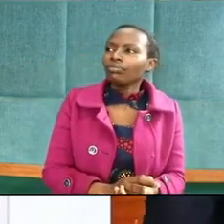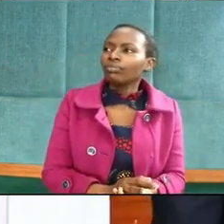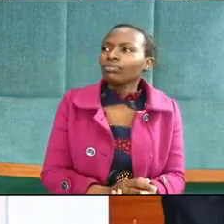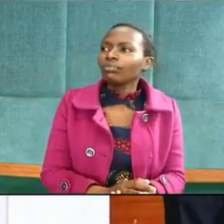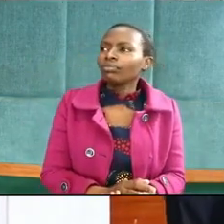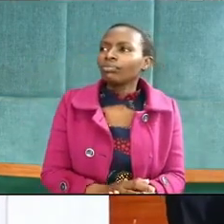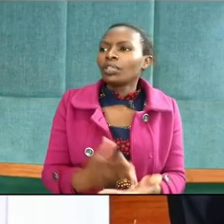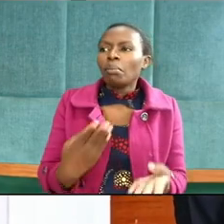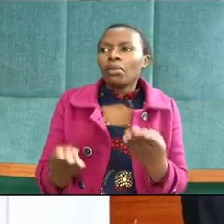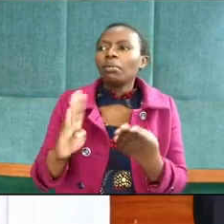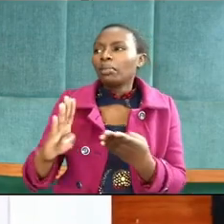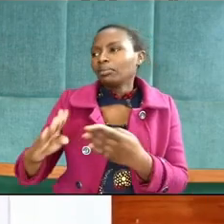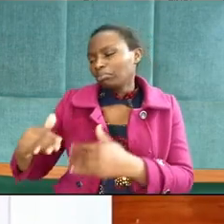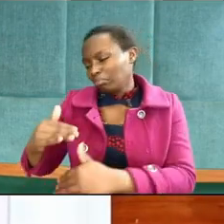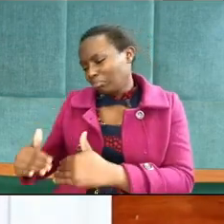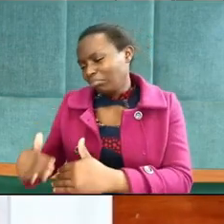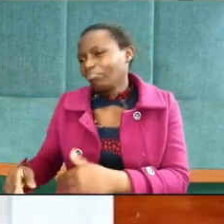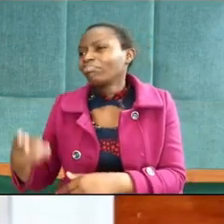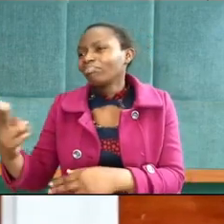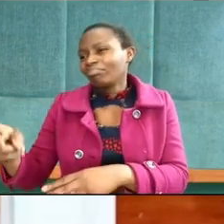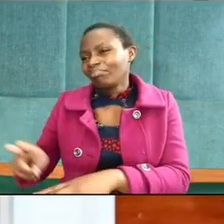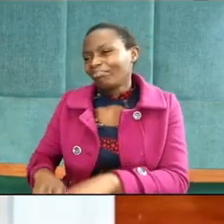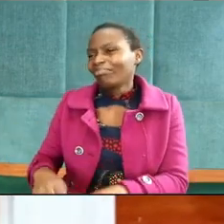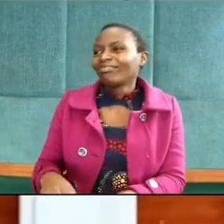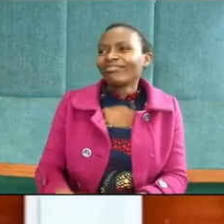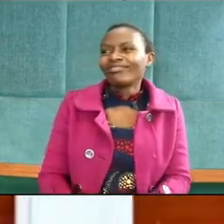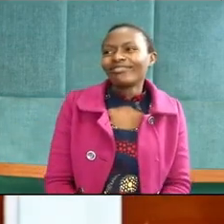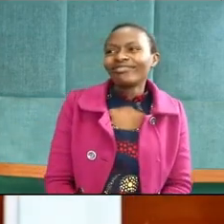you can sit closer, madam.